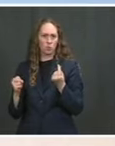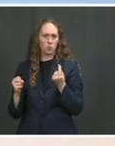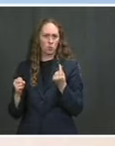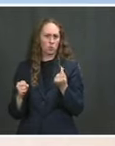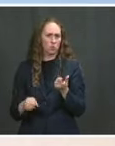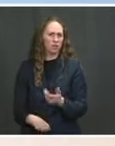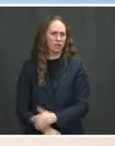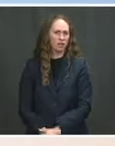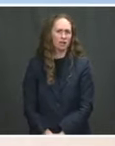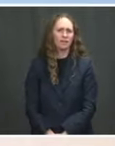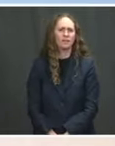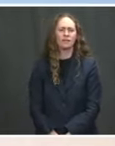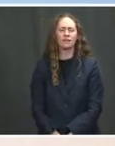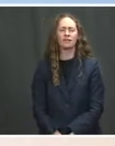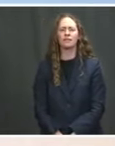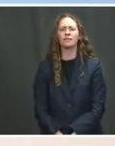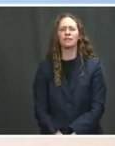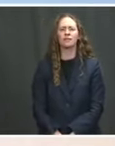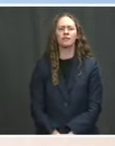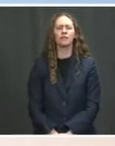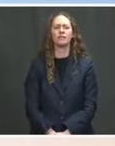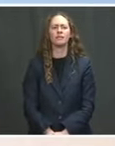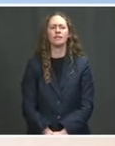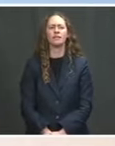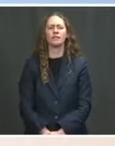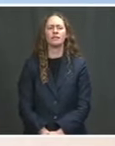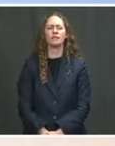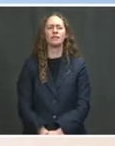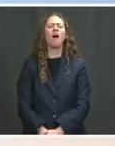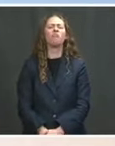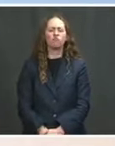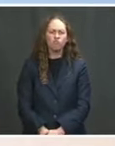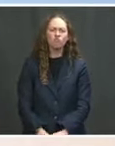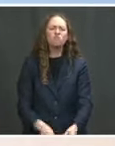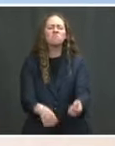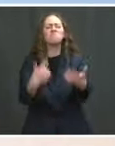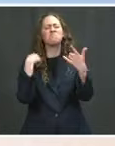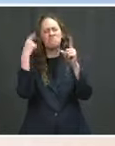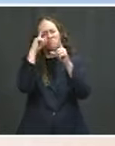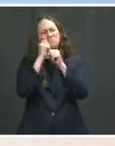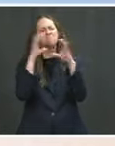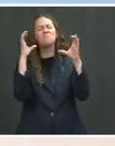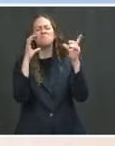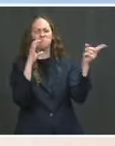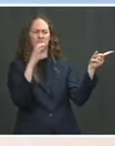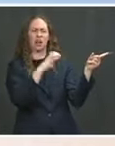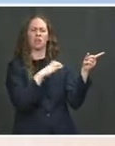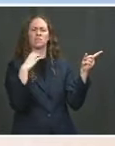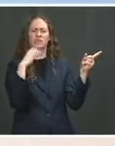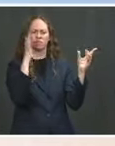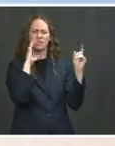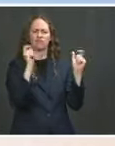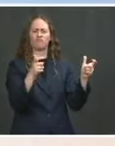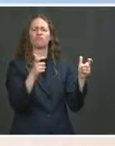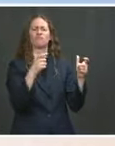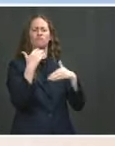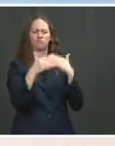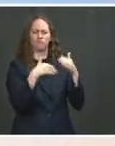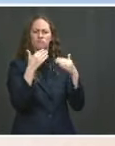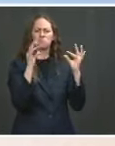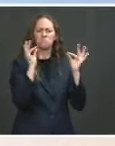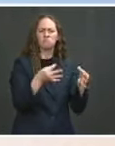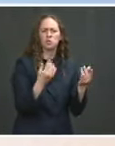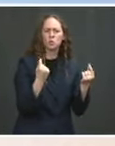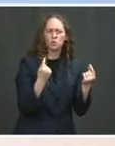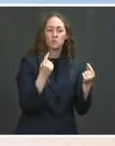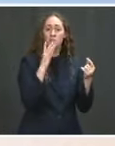me just first say that we fully expect Congress to act in a timely manner to raise or suspend the debt ceiling as they did three times on a